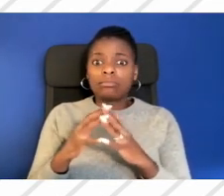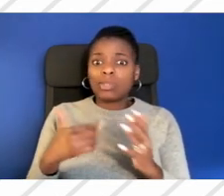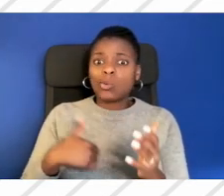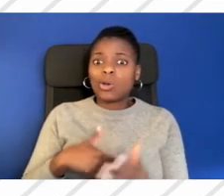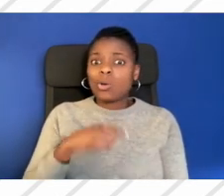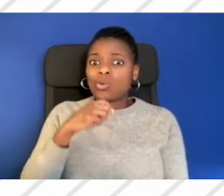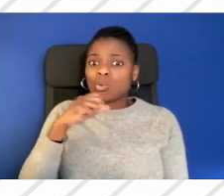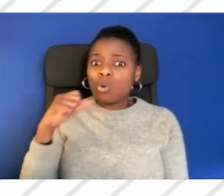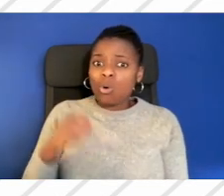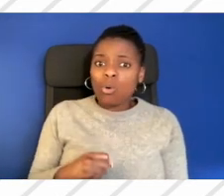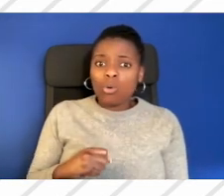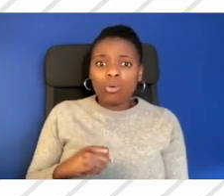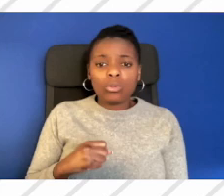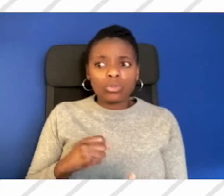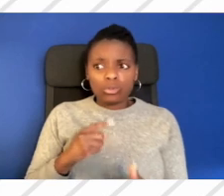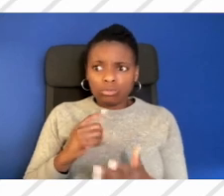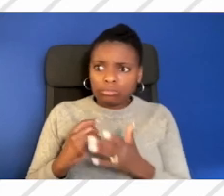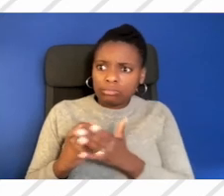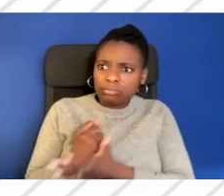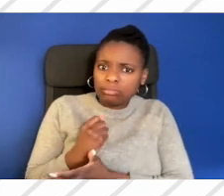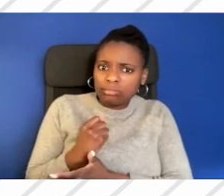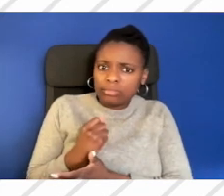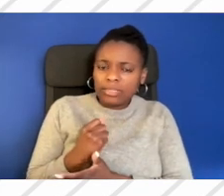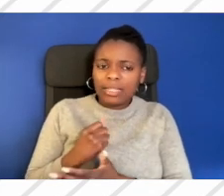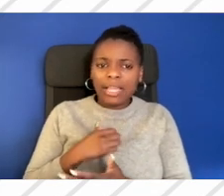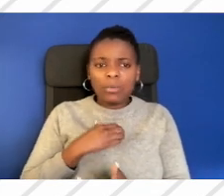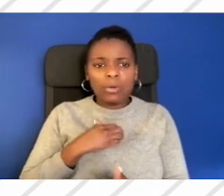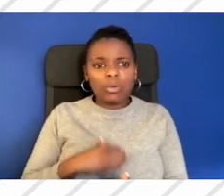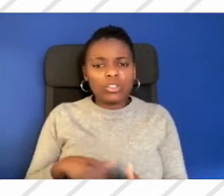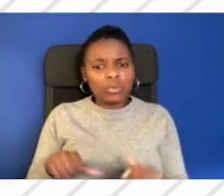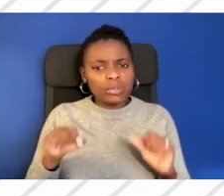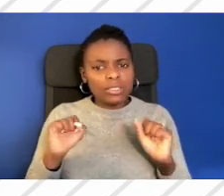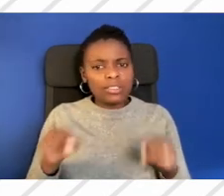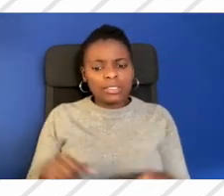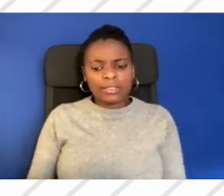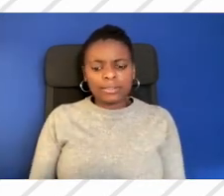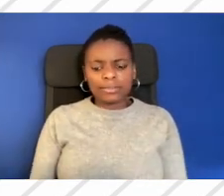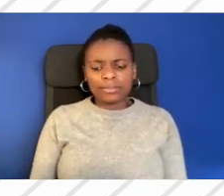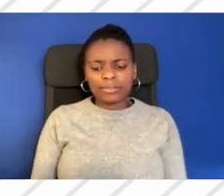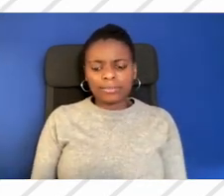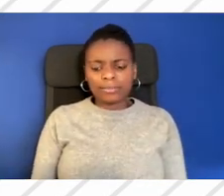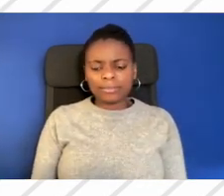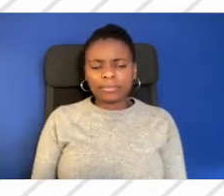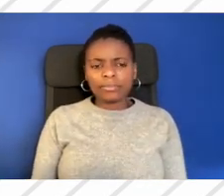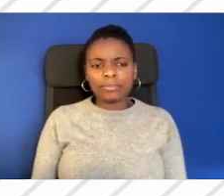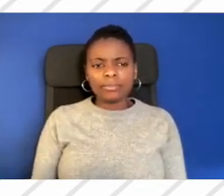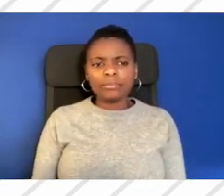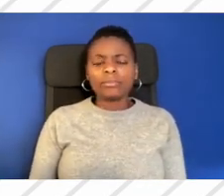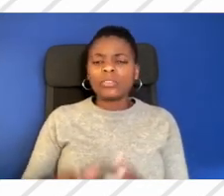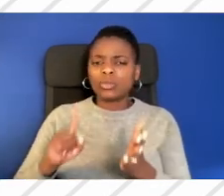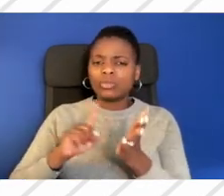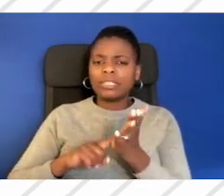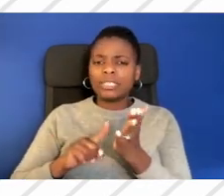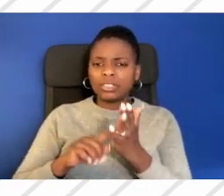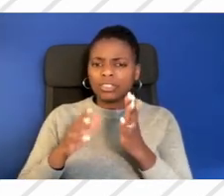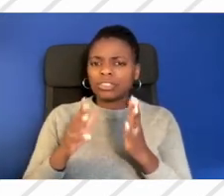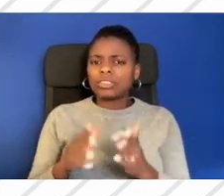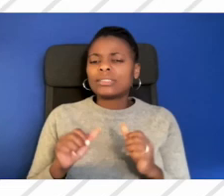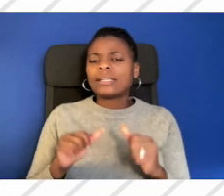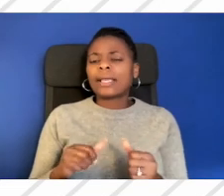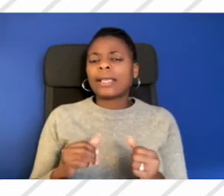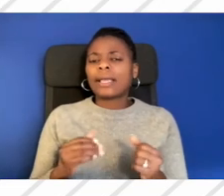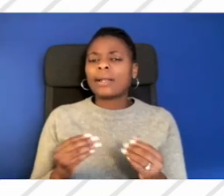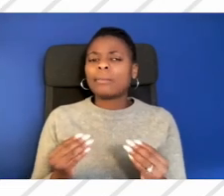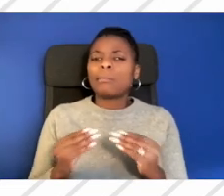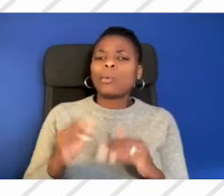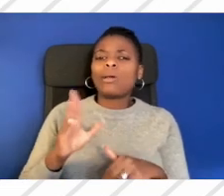advantage of them in the way that we wish we could have. And so I think researchers, frankly, can be doing more than a $25 gift